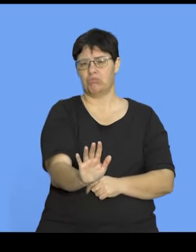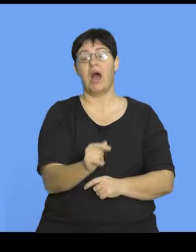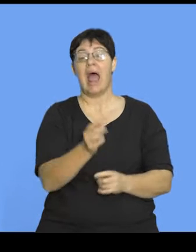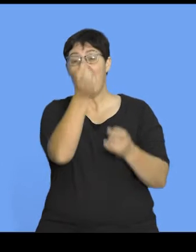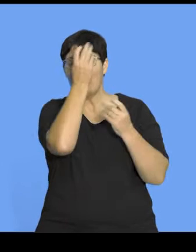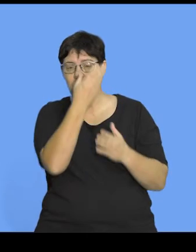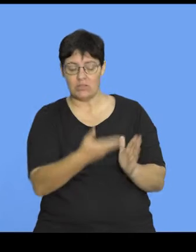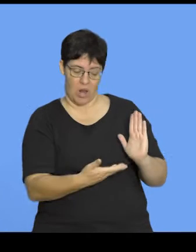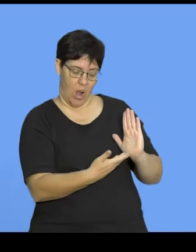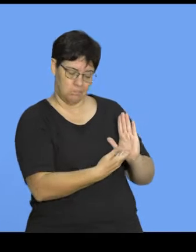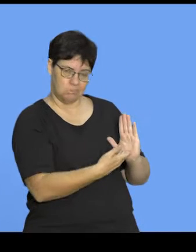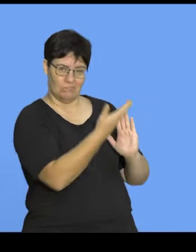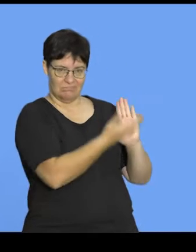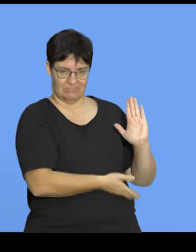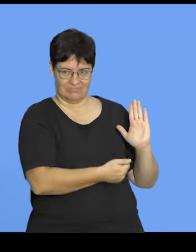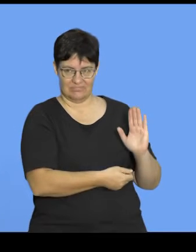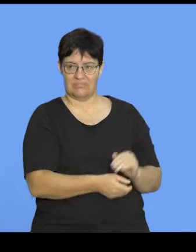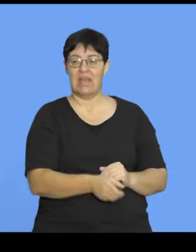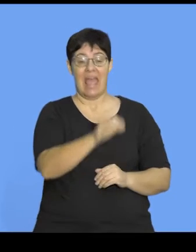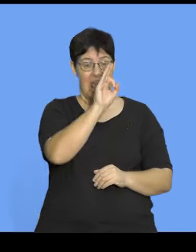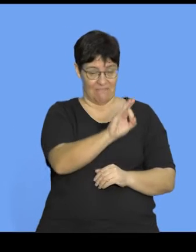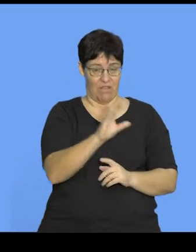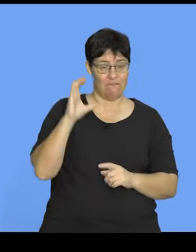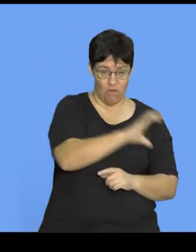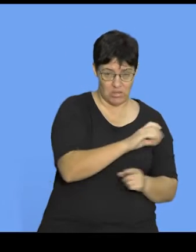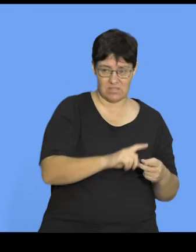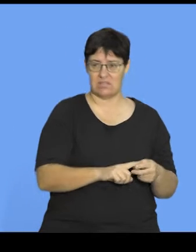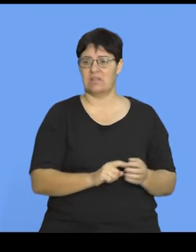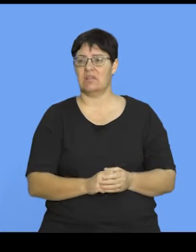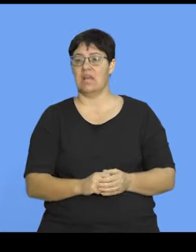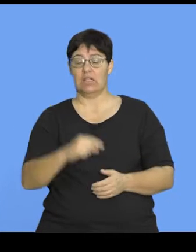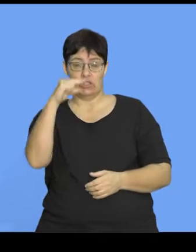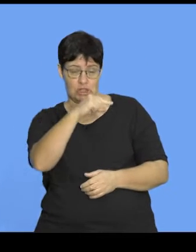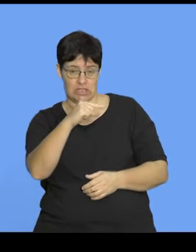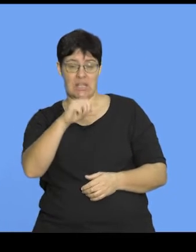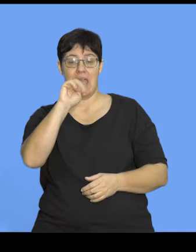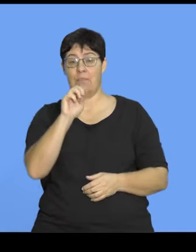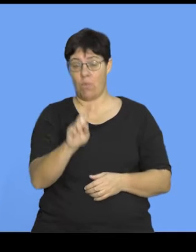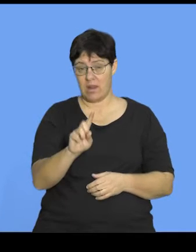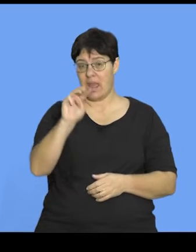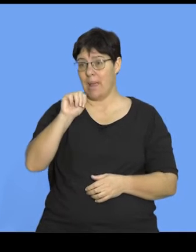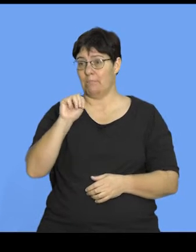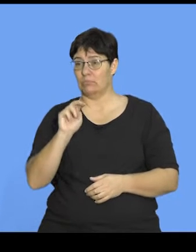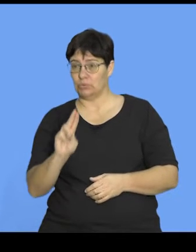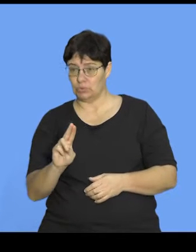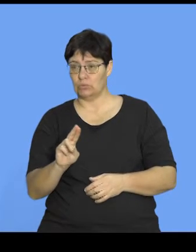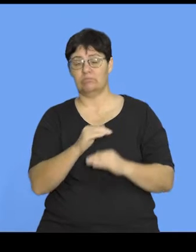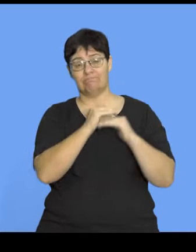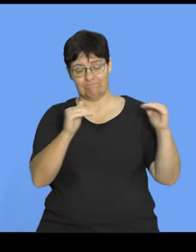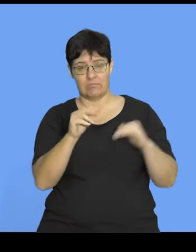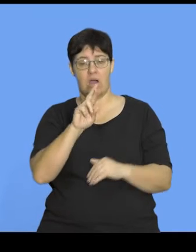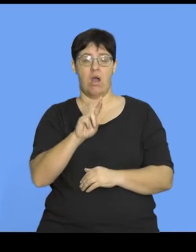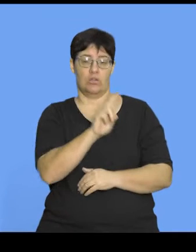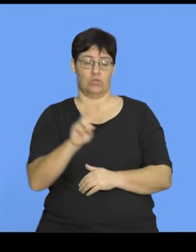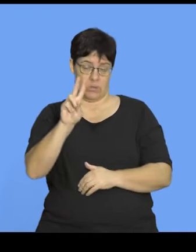your information sheet. So it's F, force, G, M1, M2, and R squared. Let's go through what each